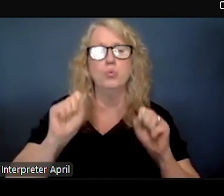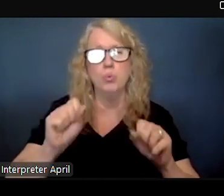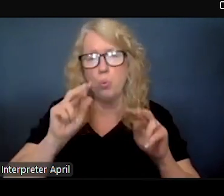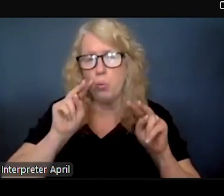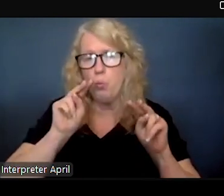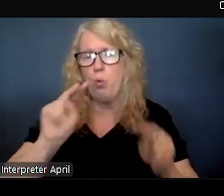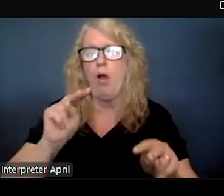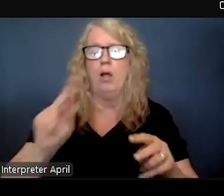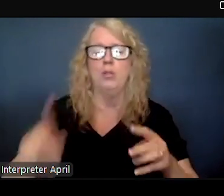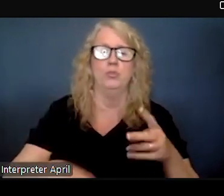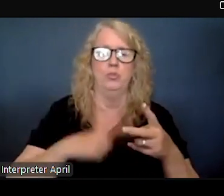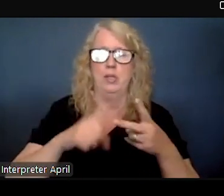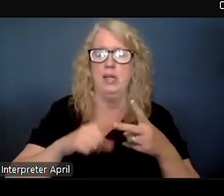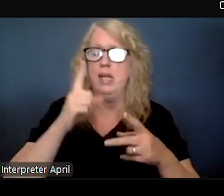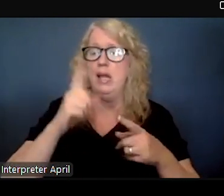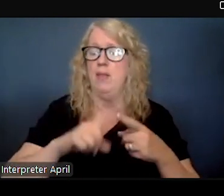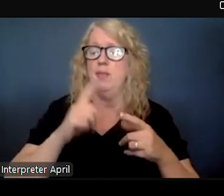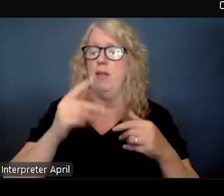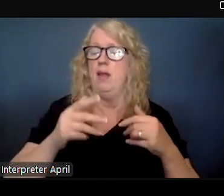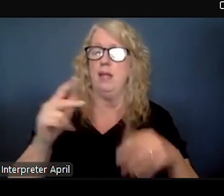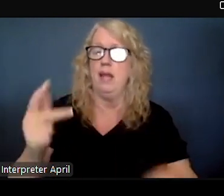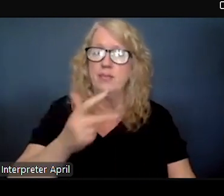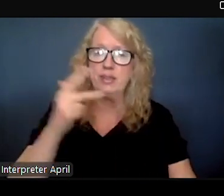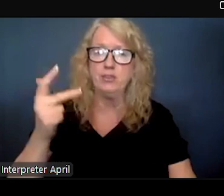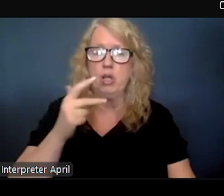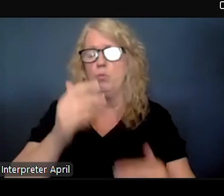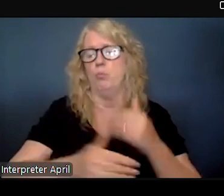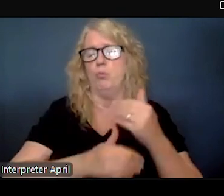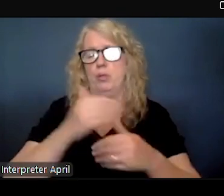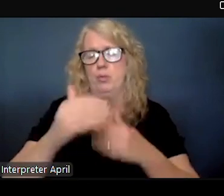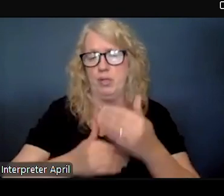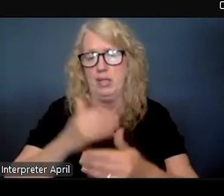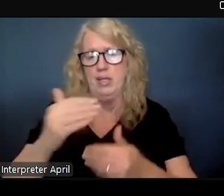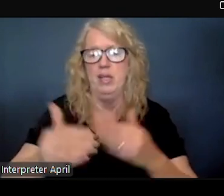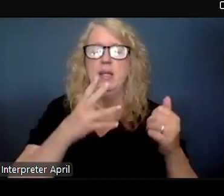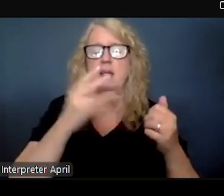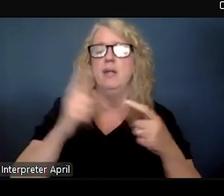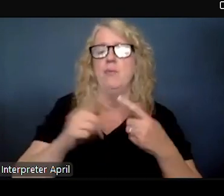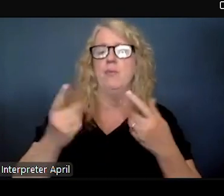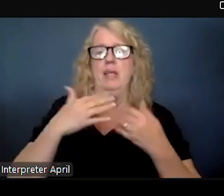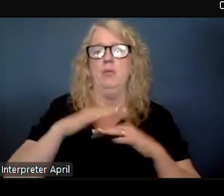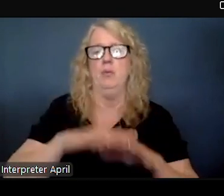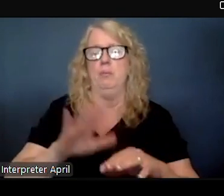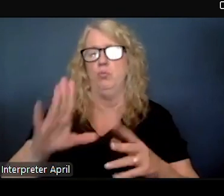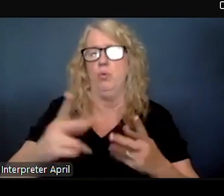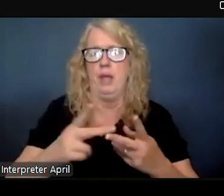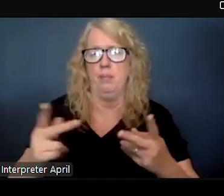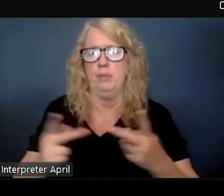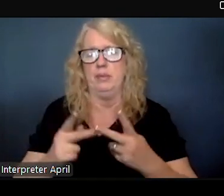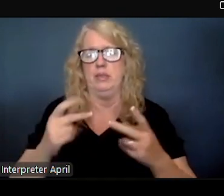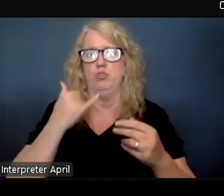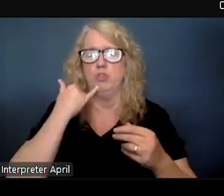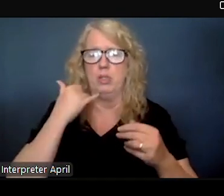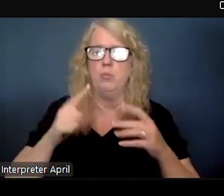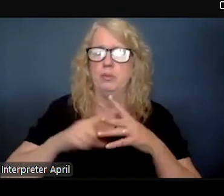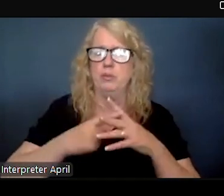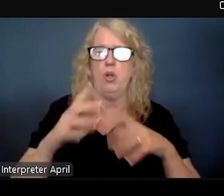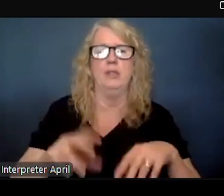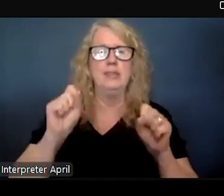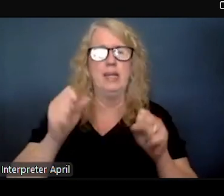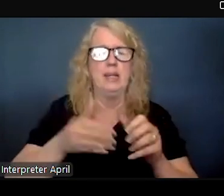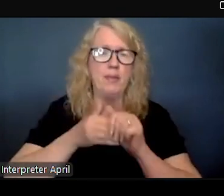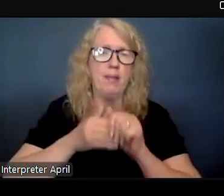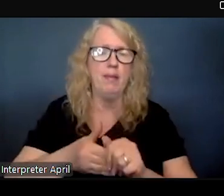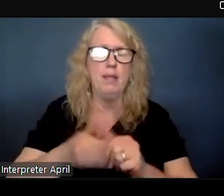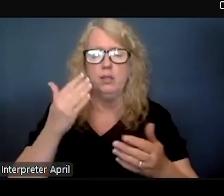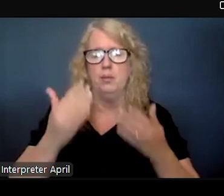watch, and as the shadows progress, then they start, integrated into that position. Like they'll start taking the lead.